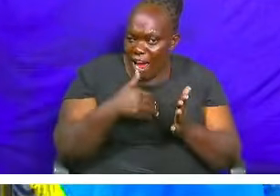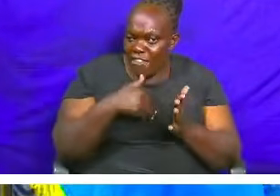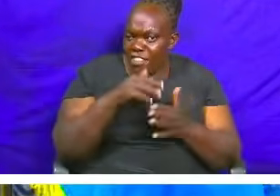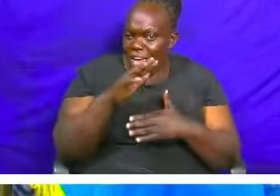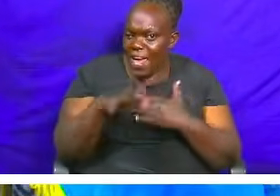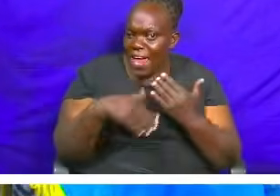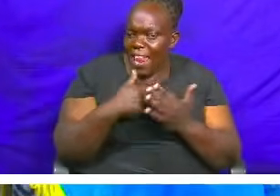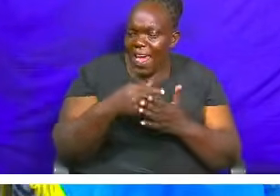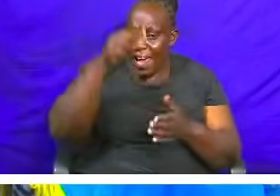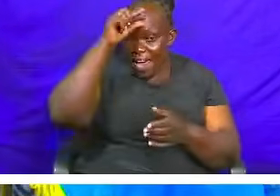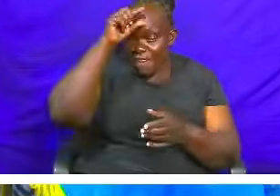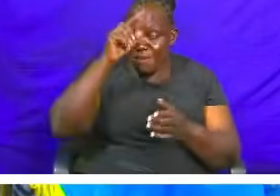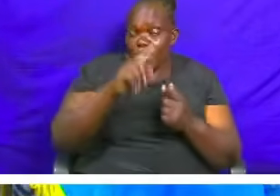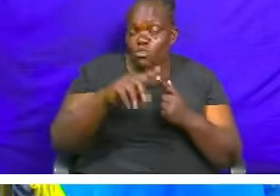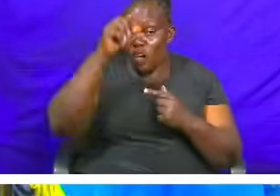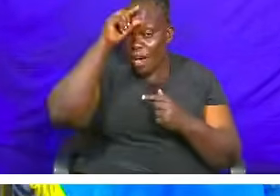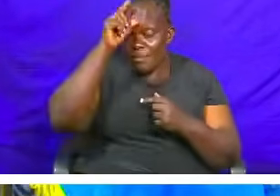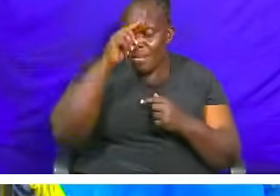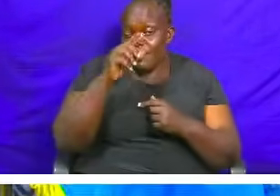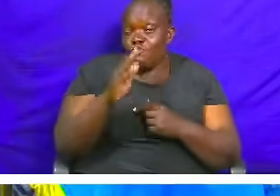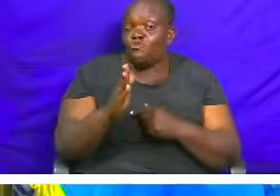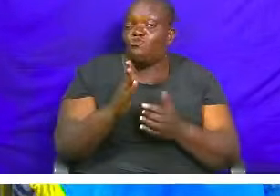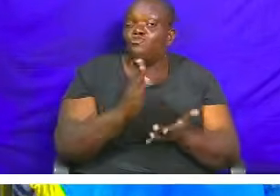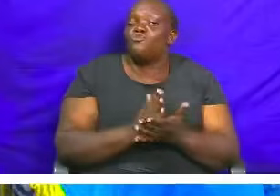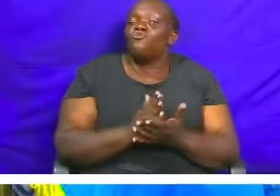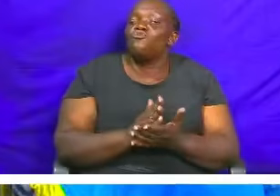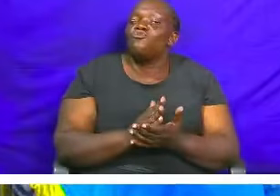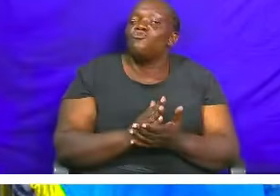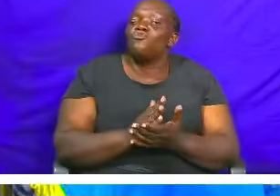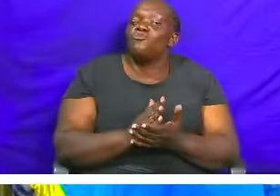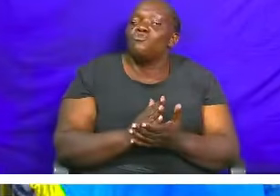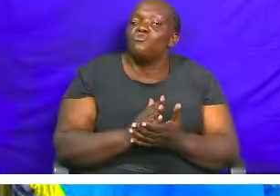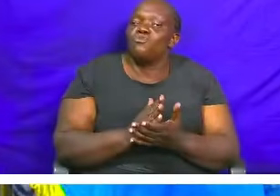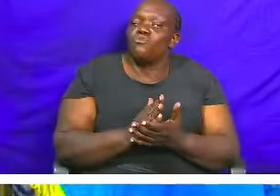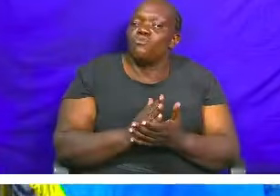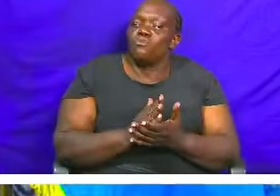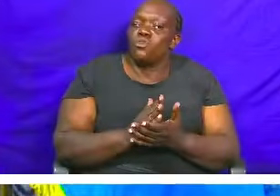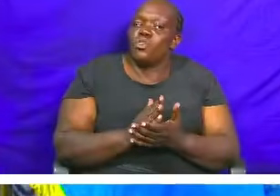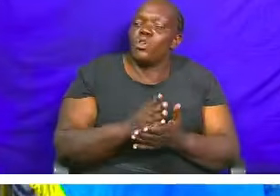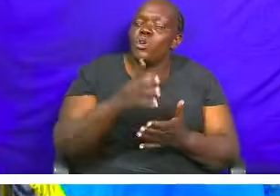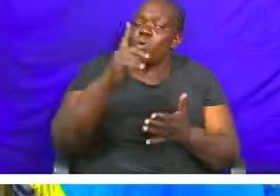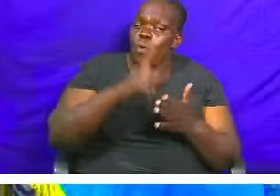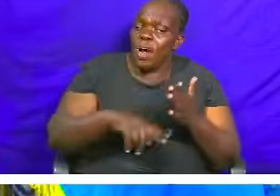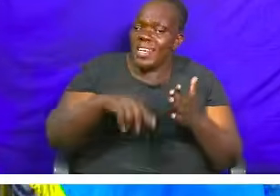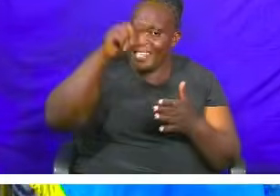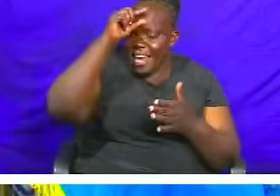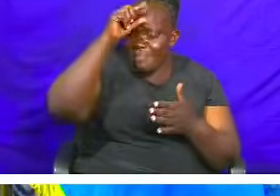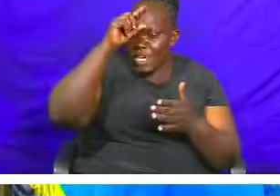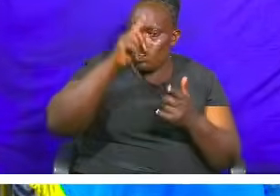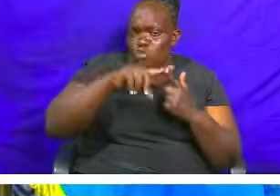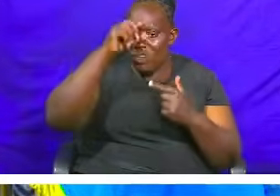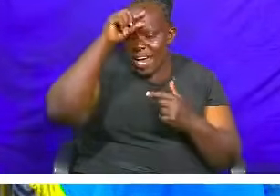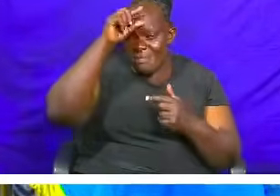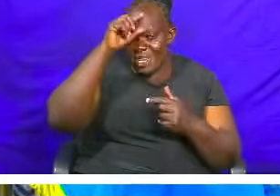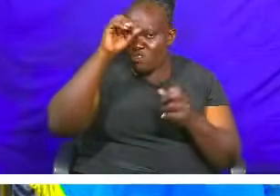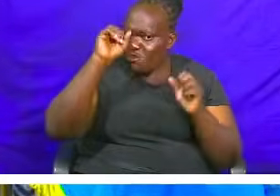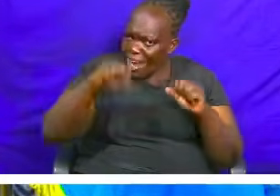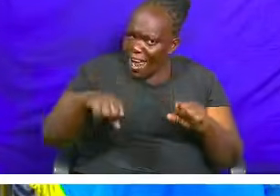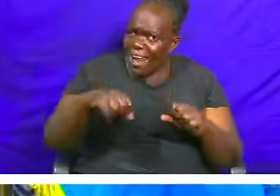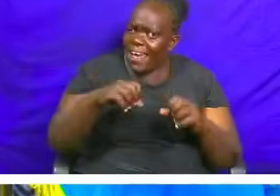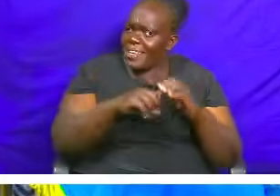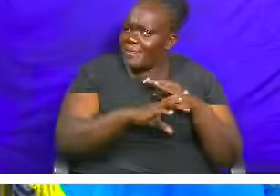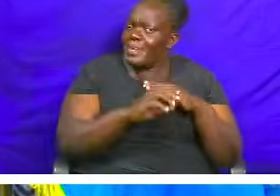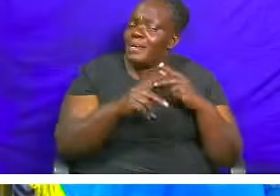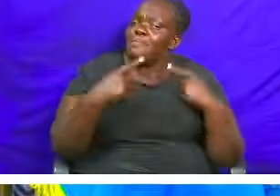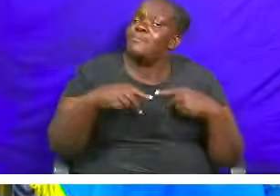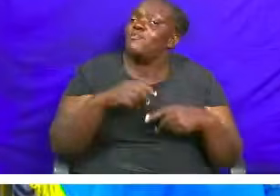of G2G. We're importing now because that time is futuristic. What is this G2G? If you can tell us in a nutshell. We've seen people making